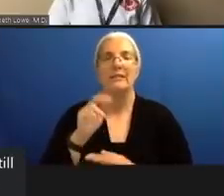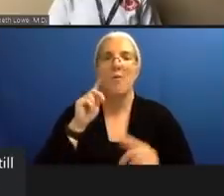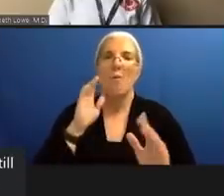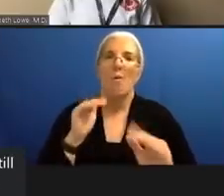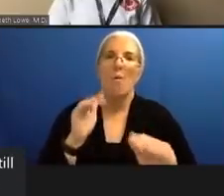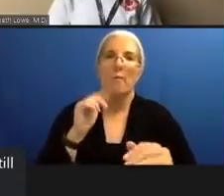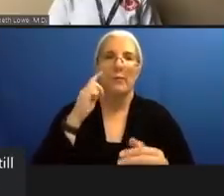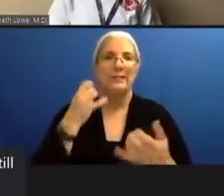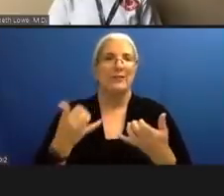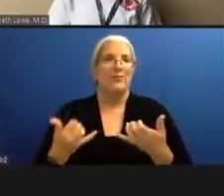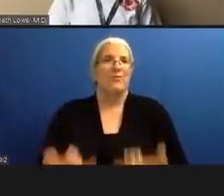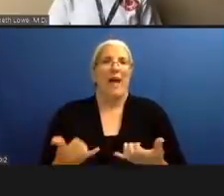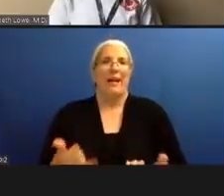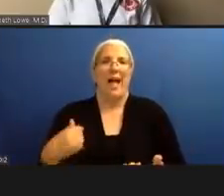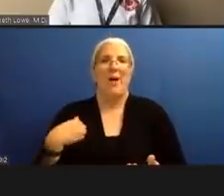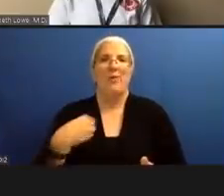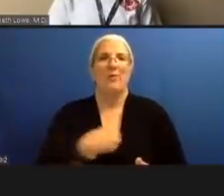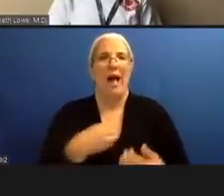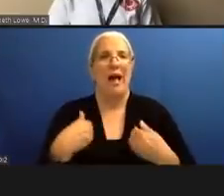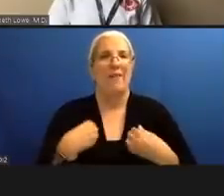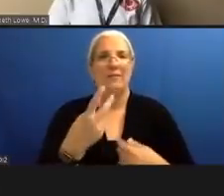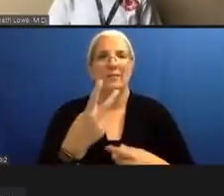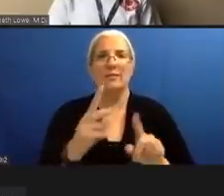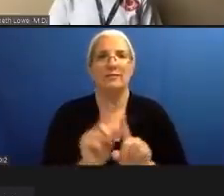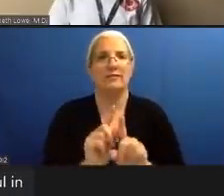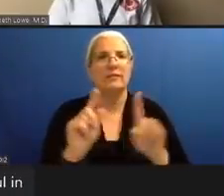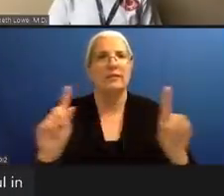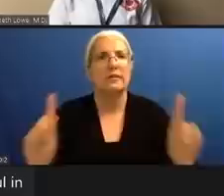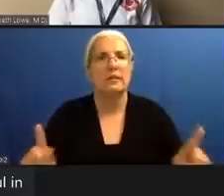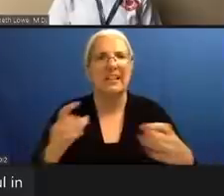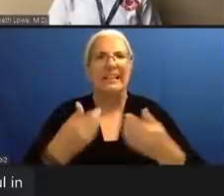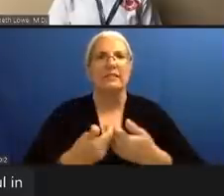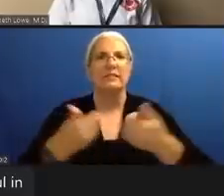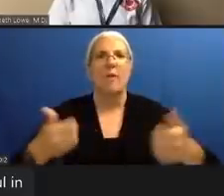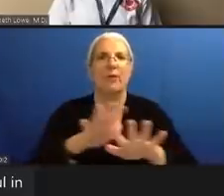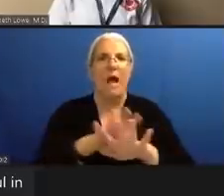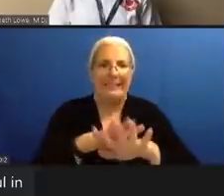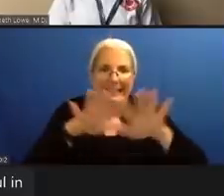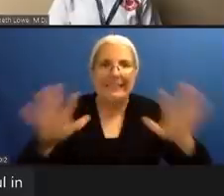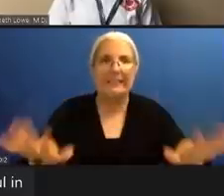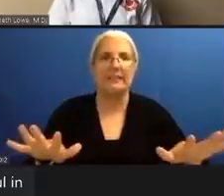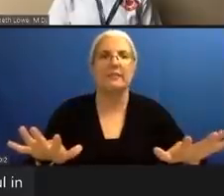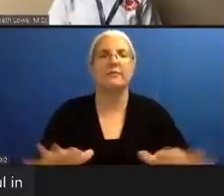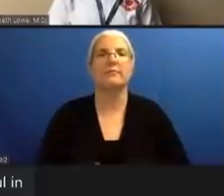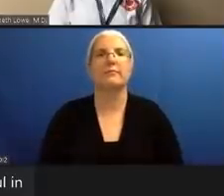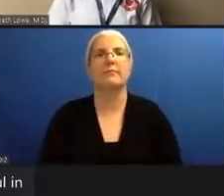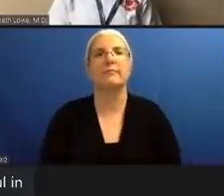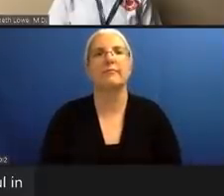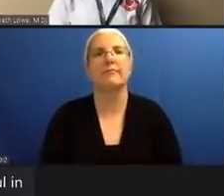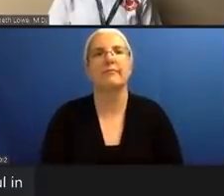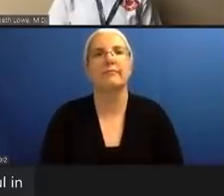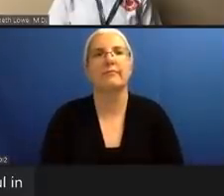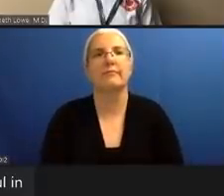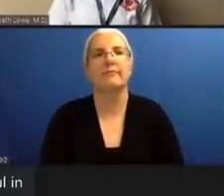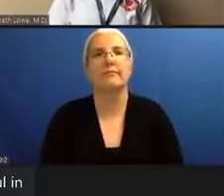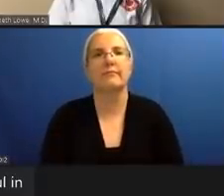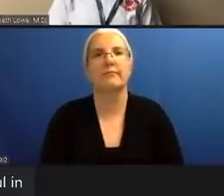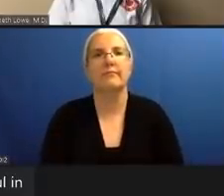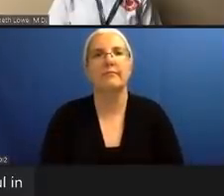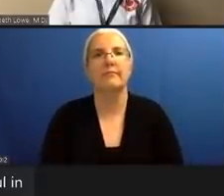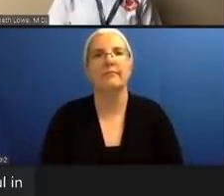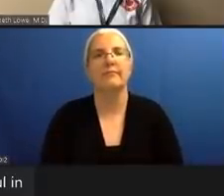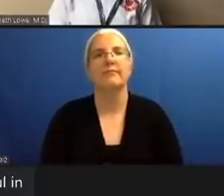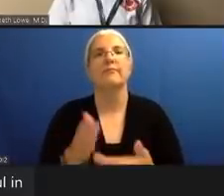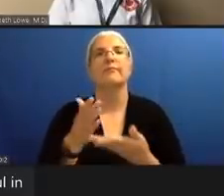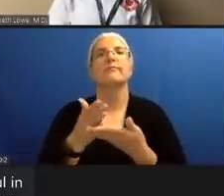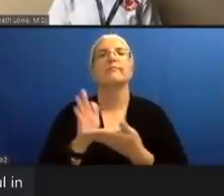I think we all are hopeful in that regard. All right, so I think we are about out